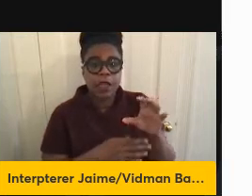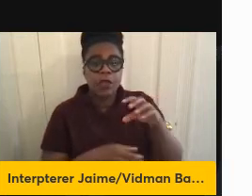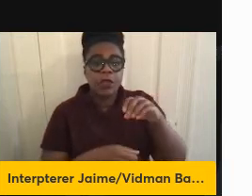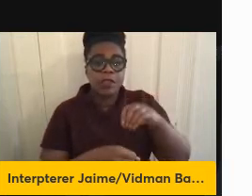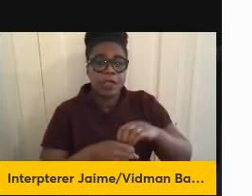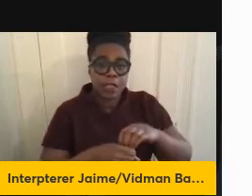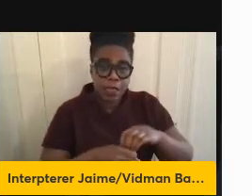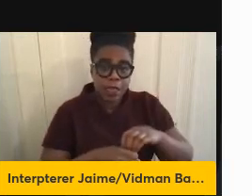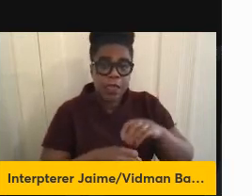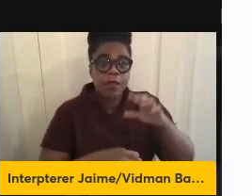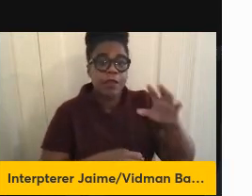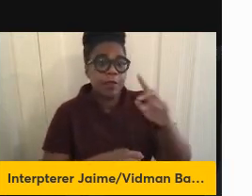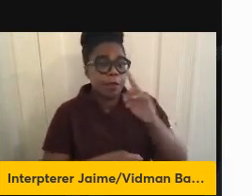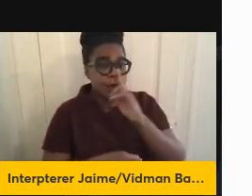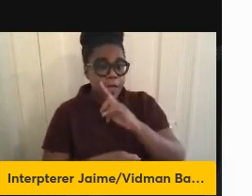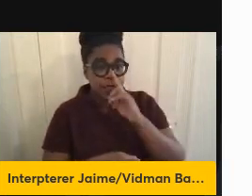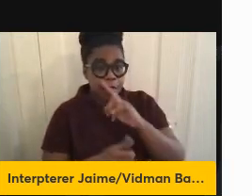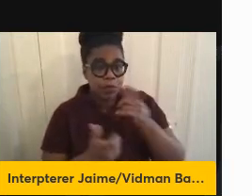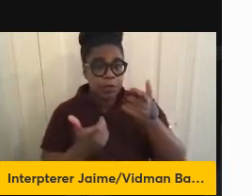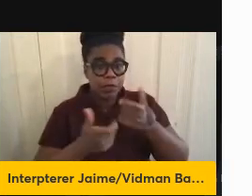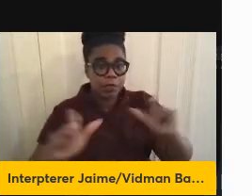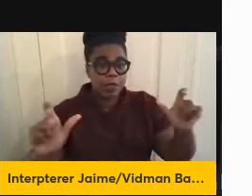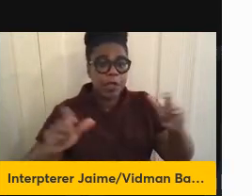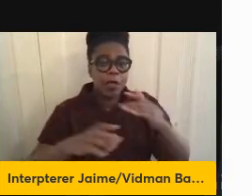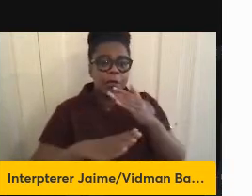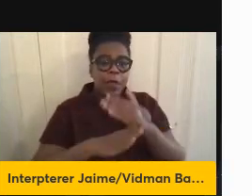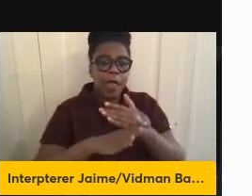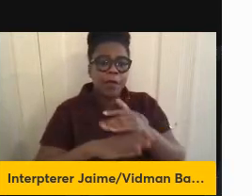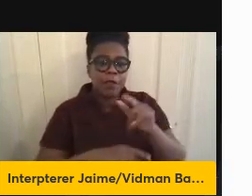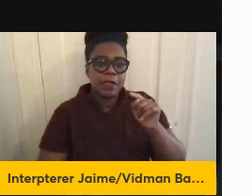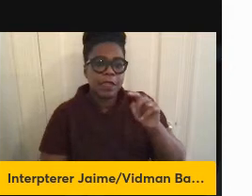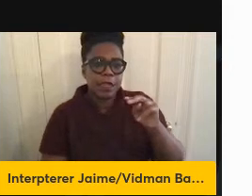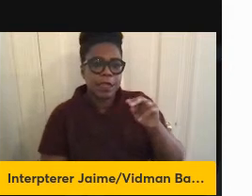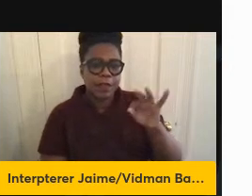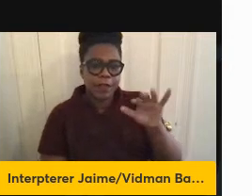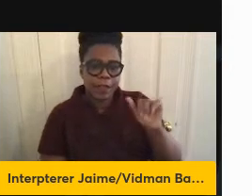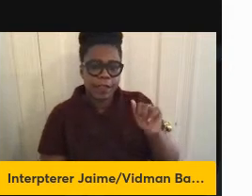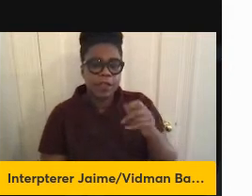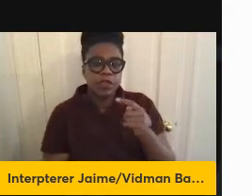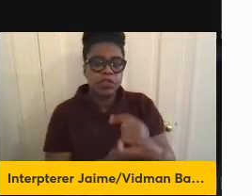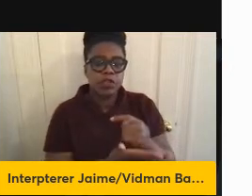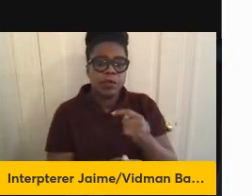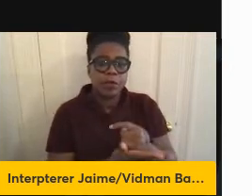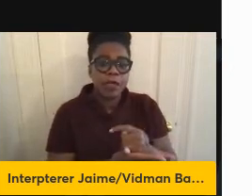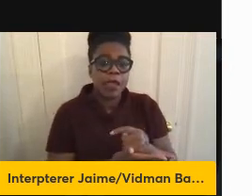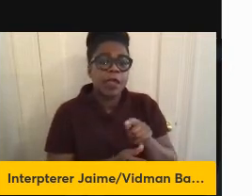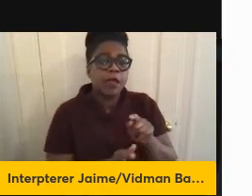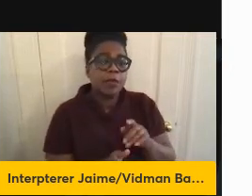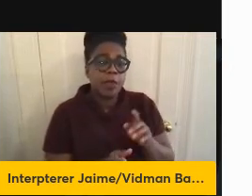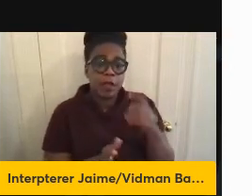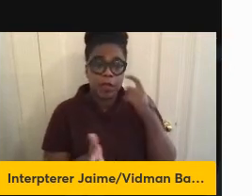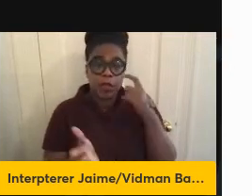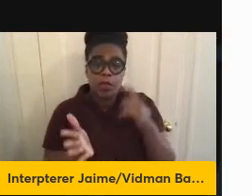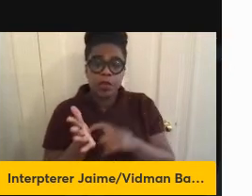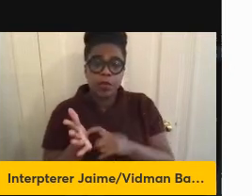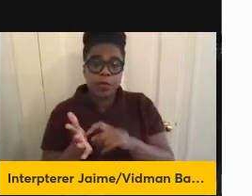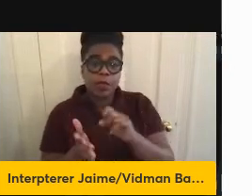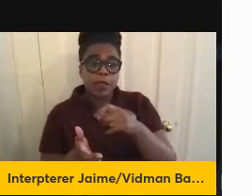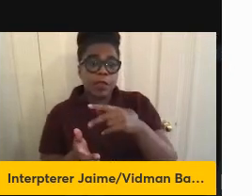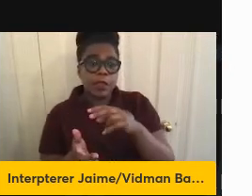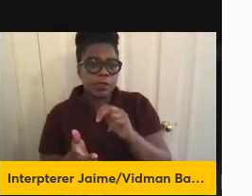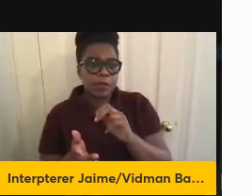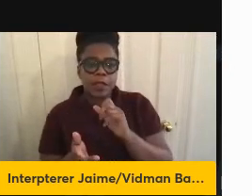recipient mice was significantly inhibited with TNF-alpha treatment. However, there was no effect on splenic engraftment.